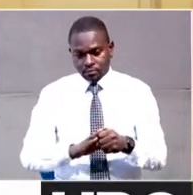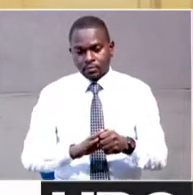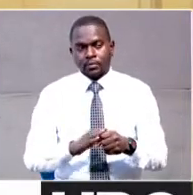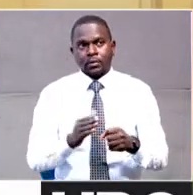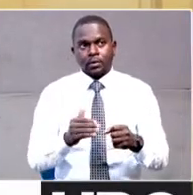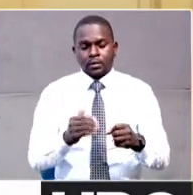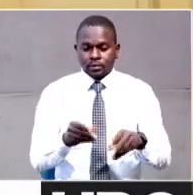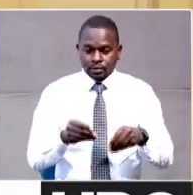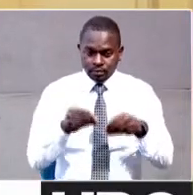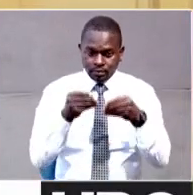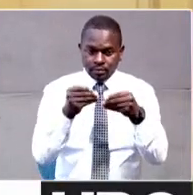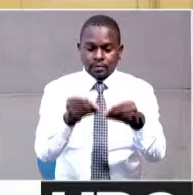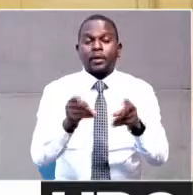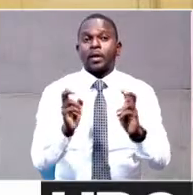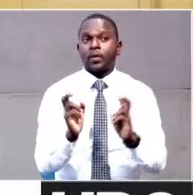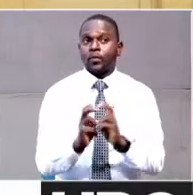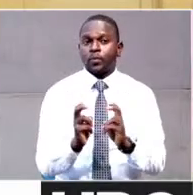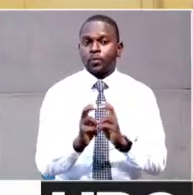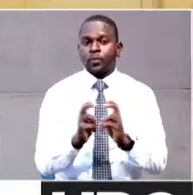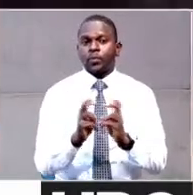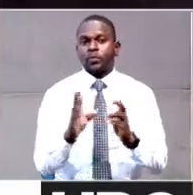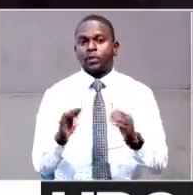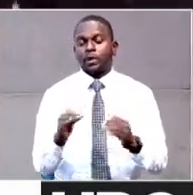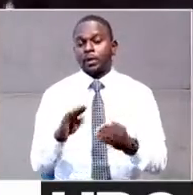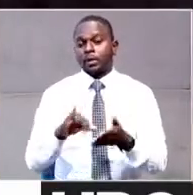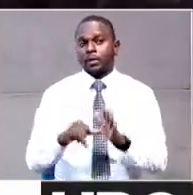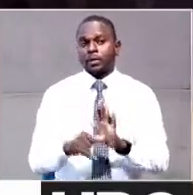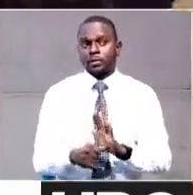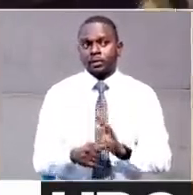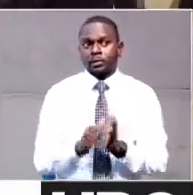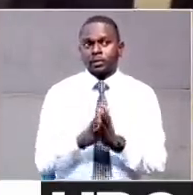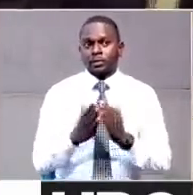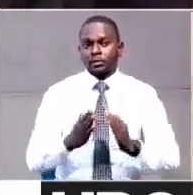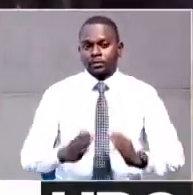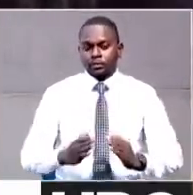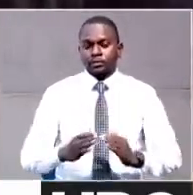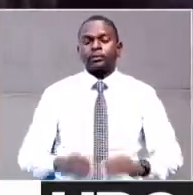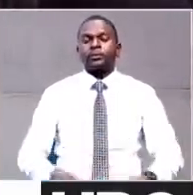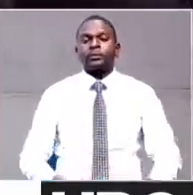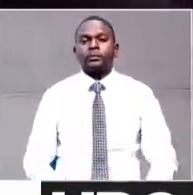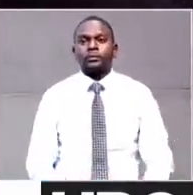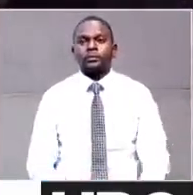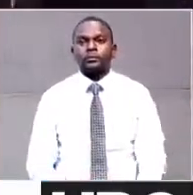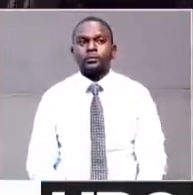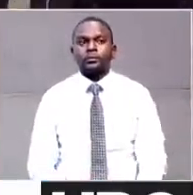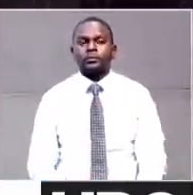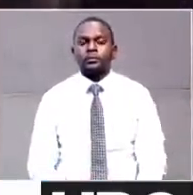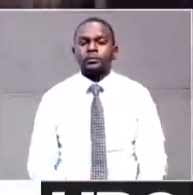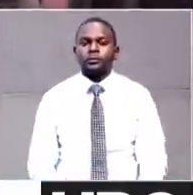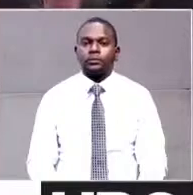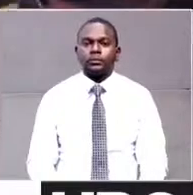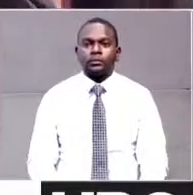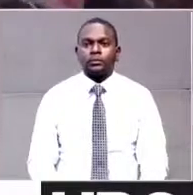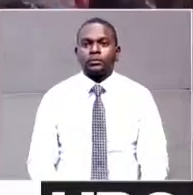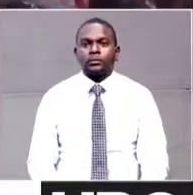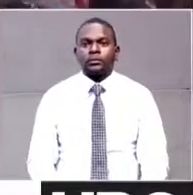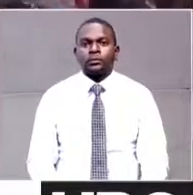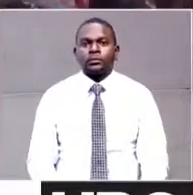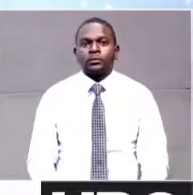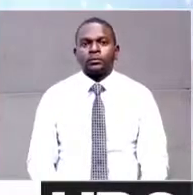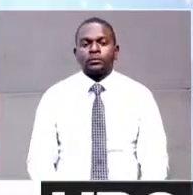supplier and rectify the issue. Story compiled by Yusuf Obo for UBC News.